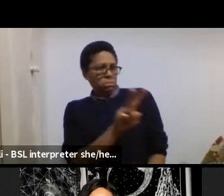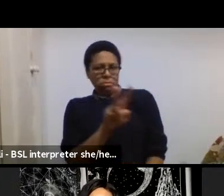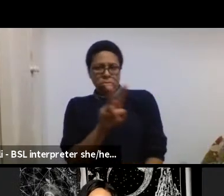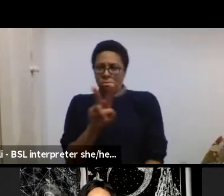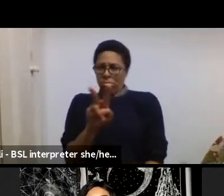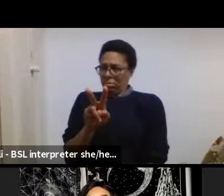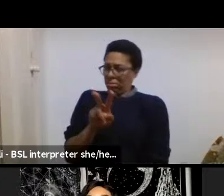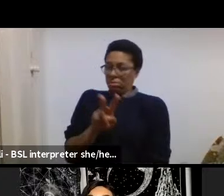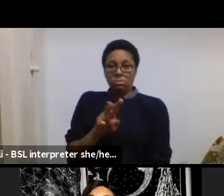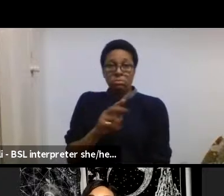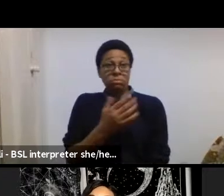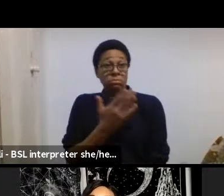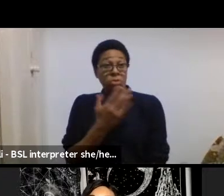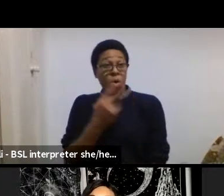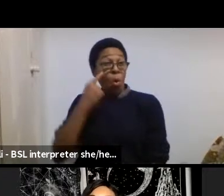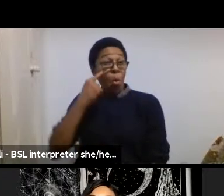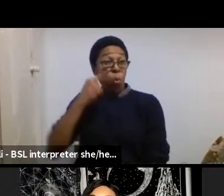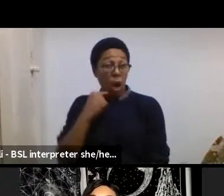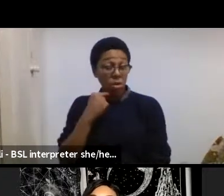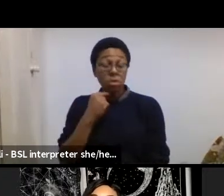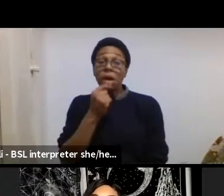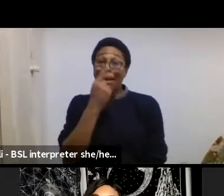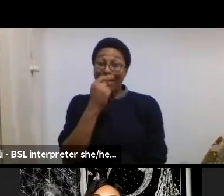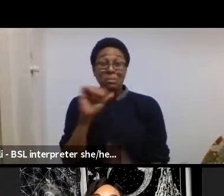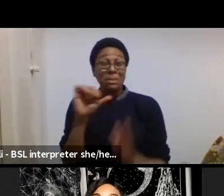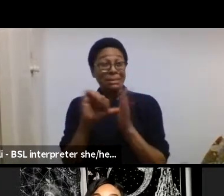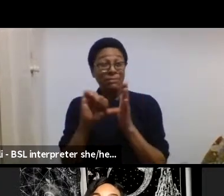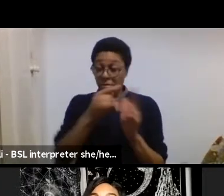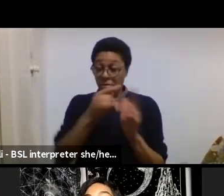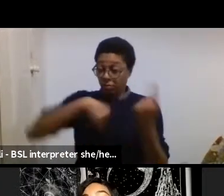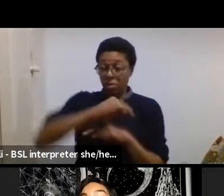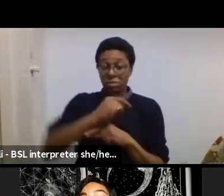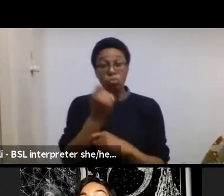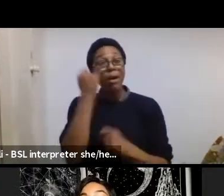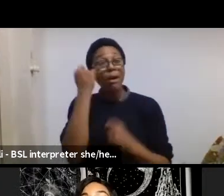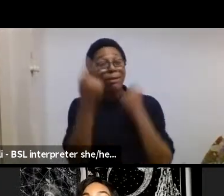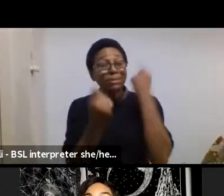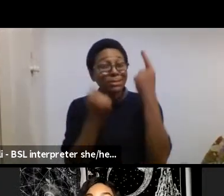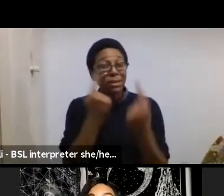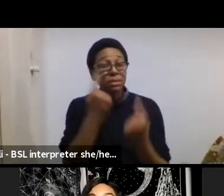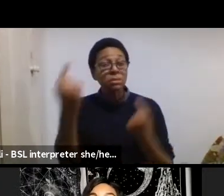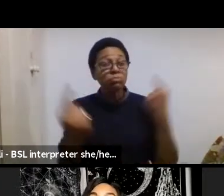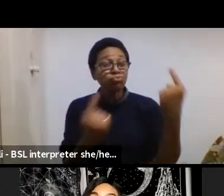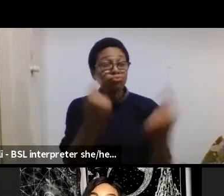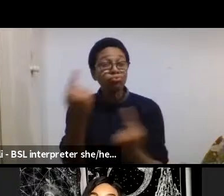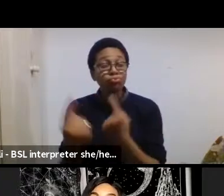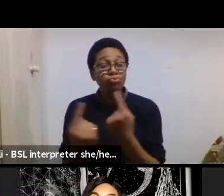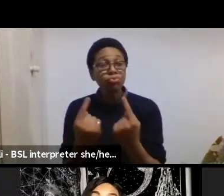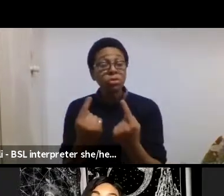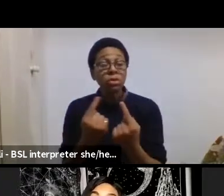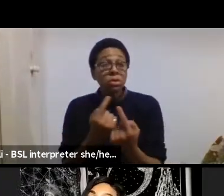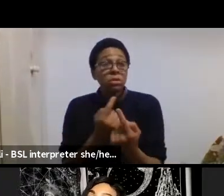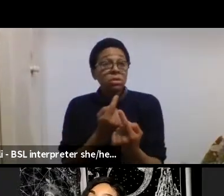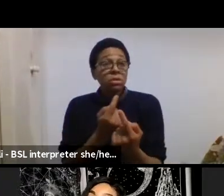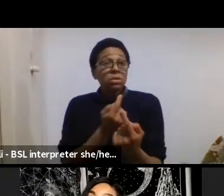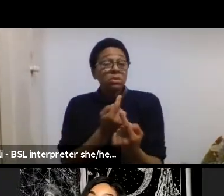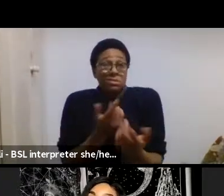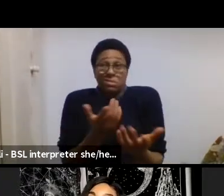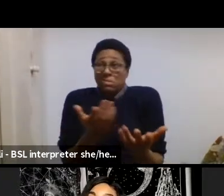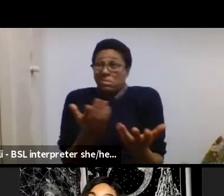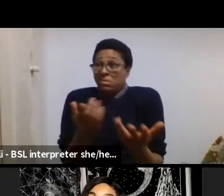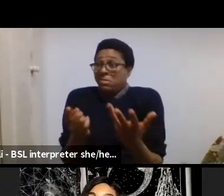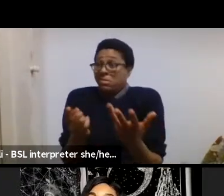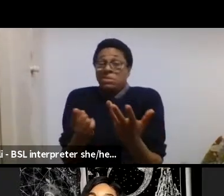even understand each other. Never mind for the rest of the spectrum